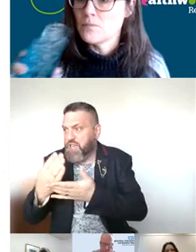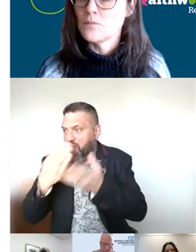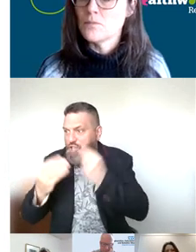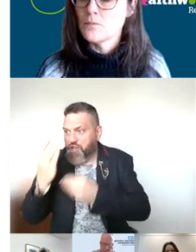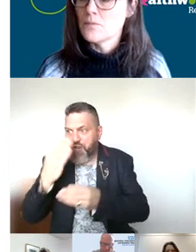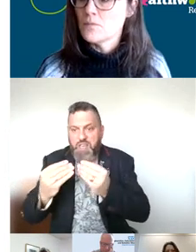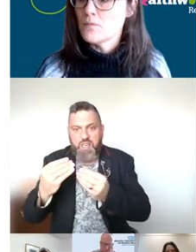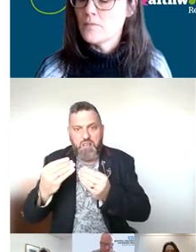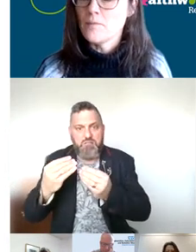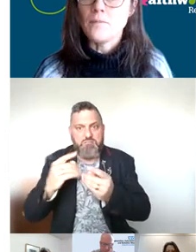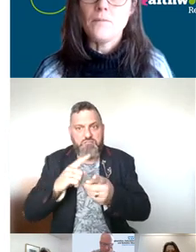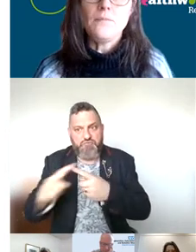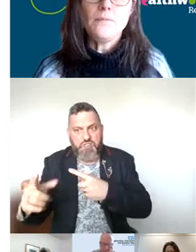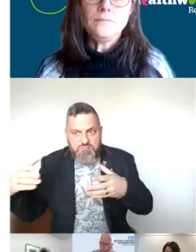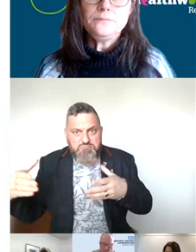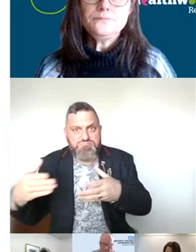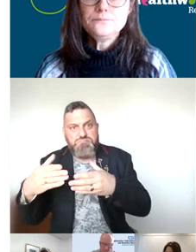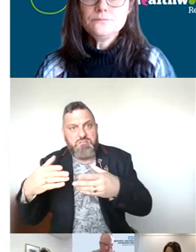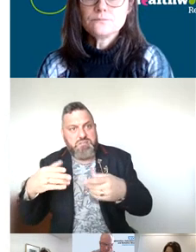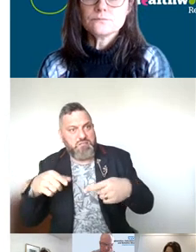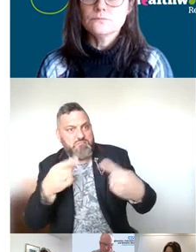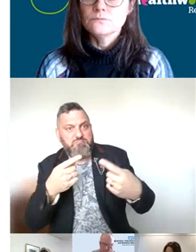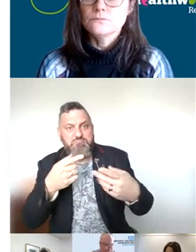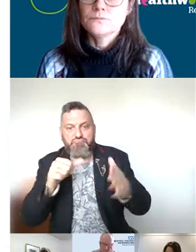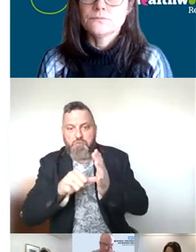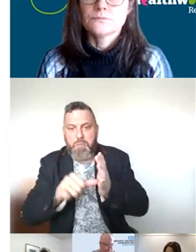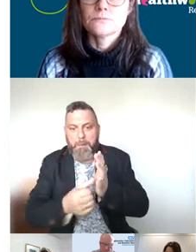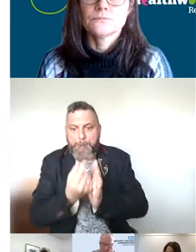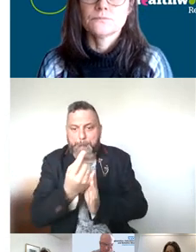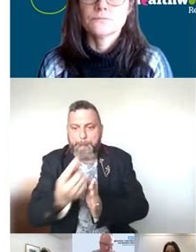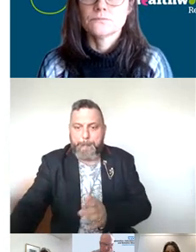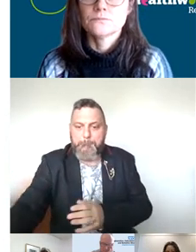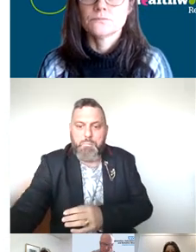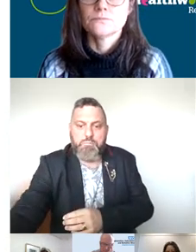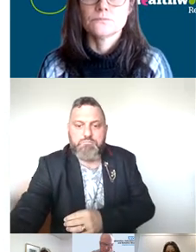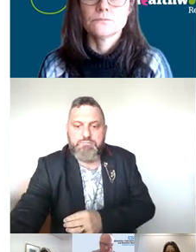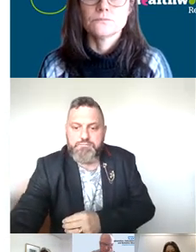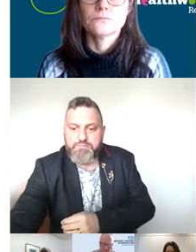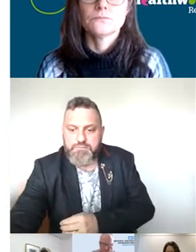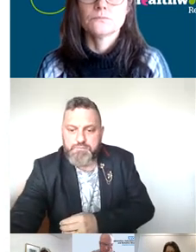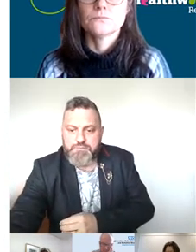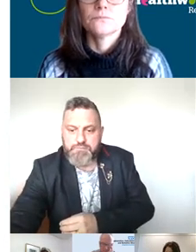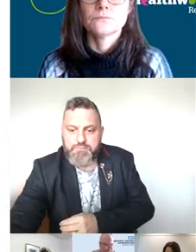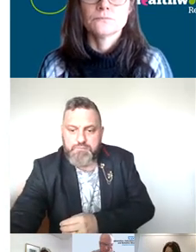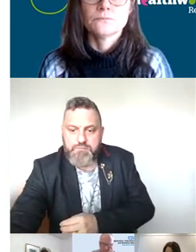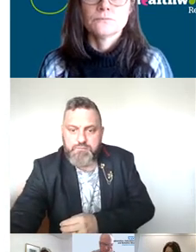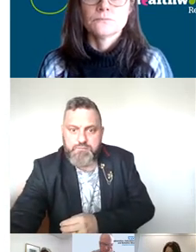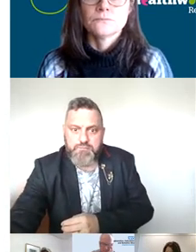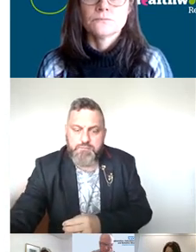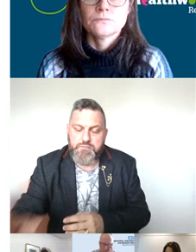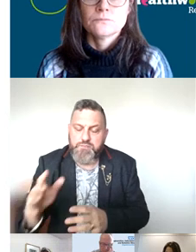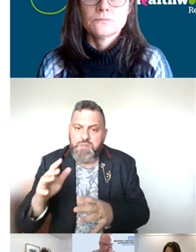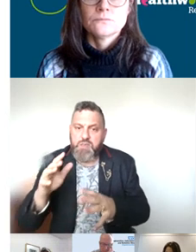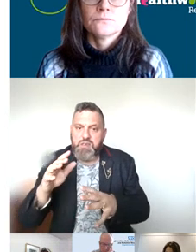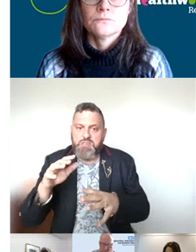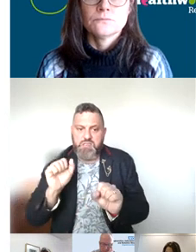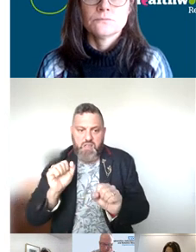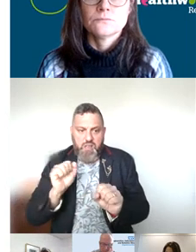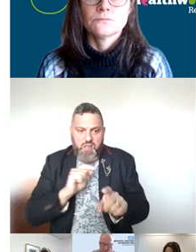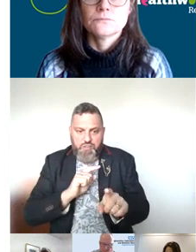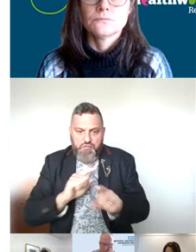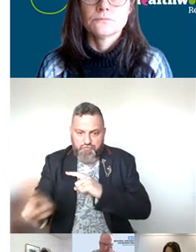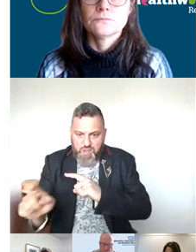problems. So in terms of how we've developed this document, we started by trying to get a